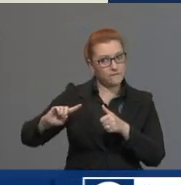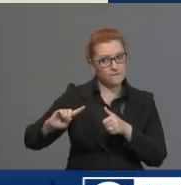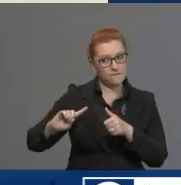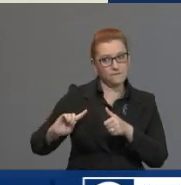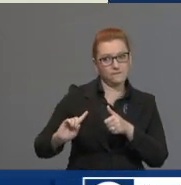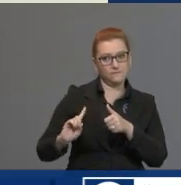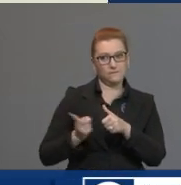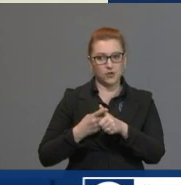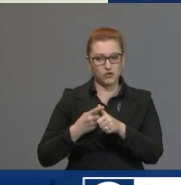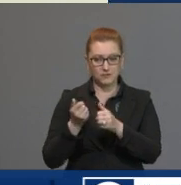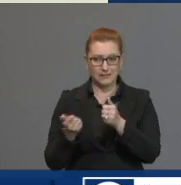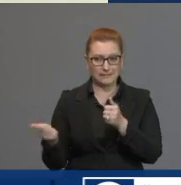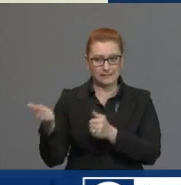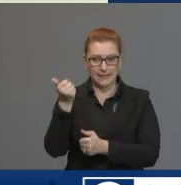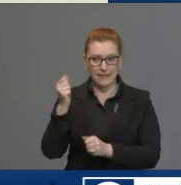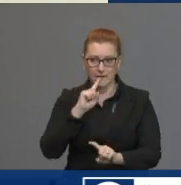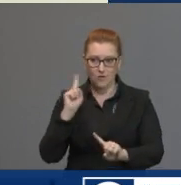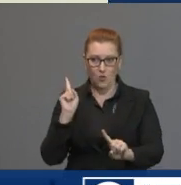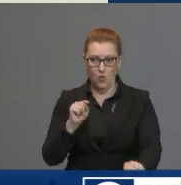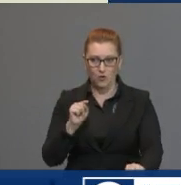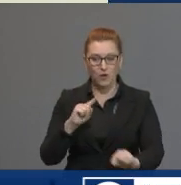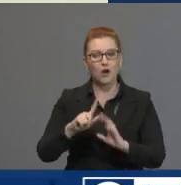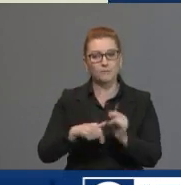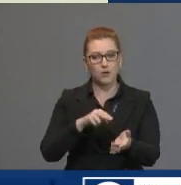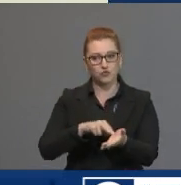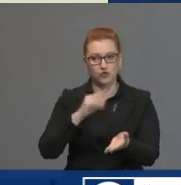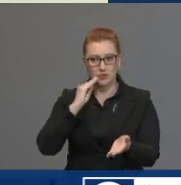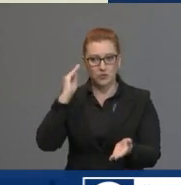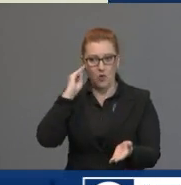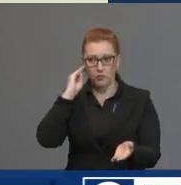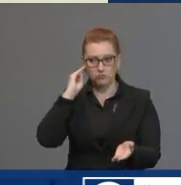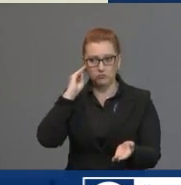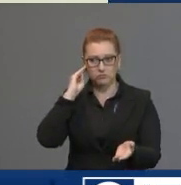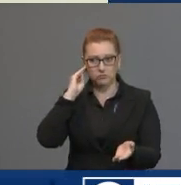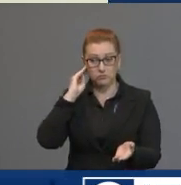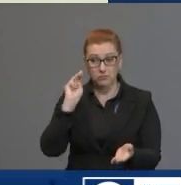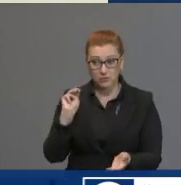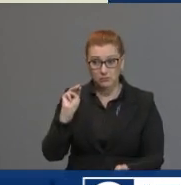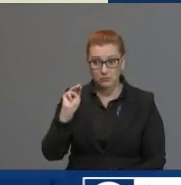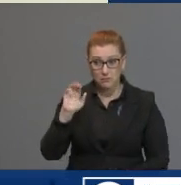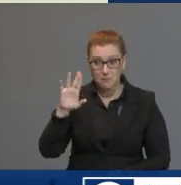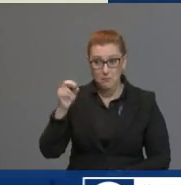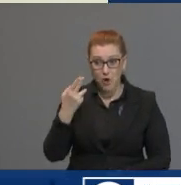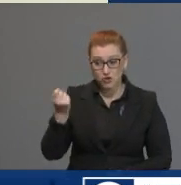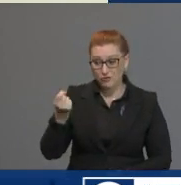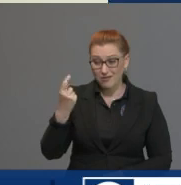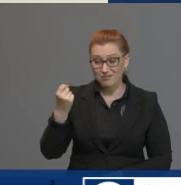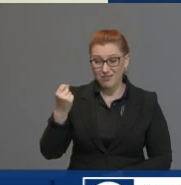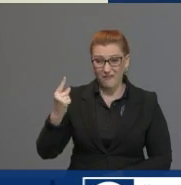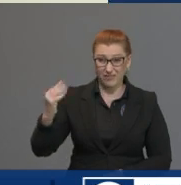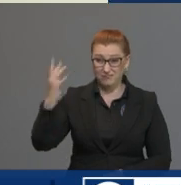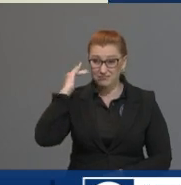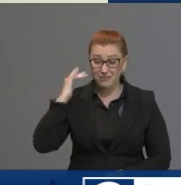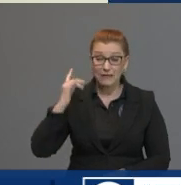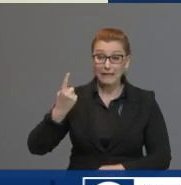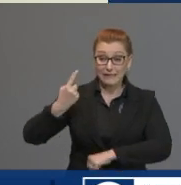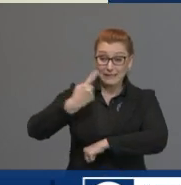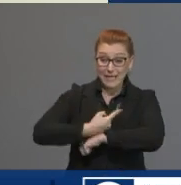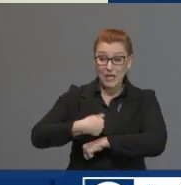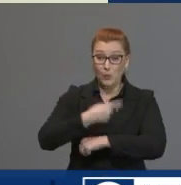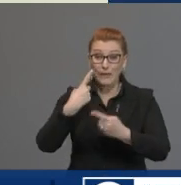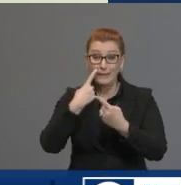first executive order was on our long-term care facilities on March 11th, the day